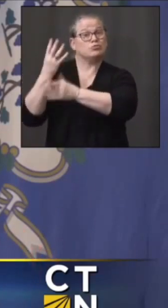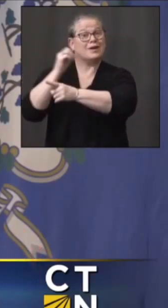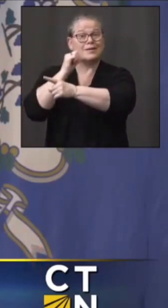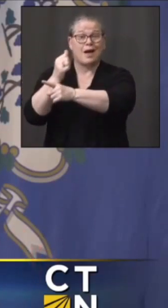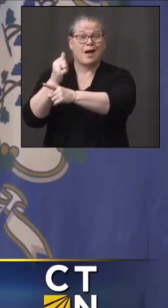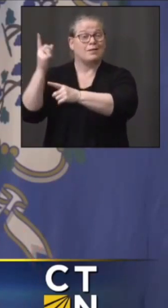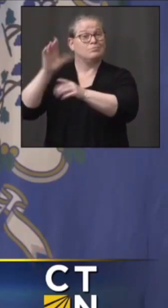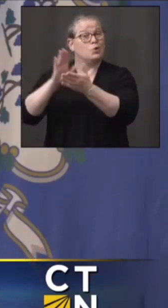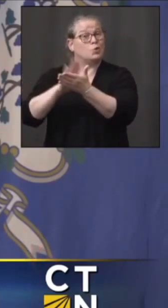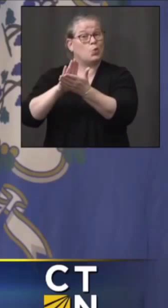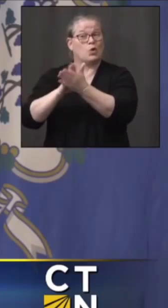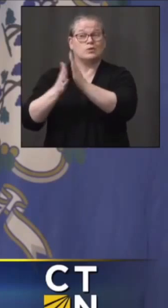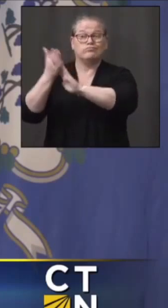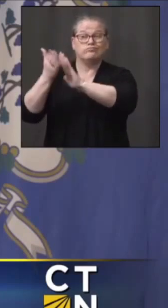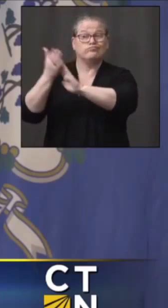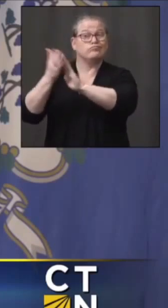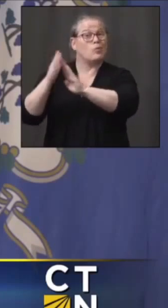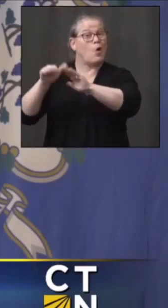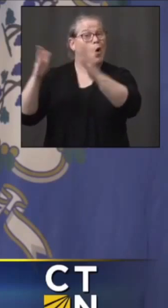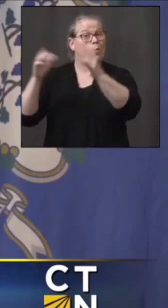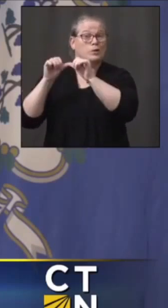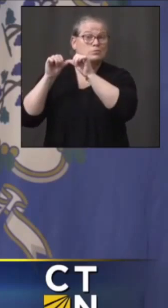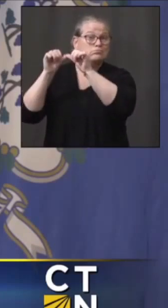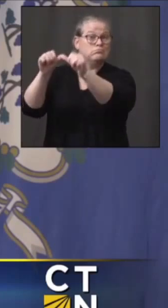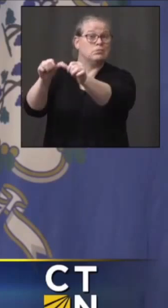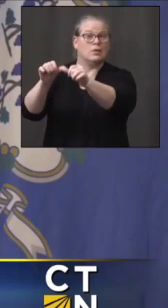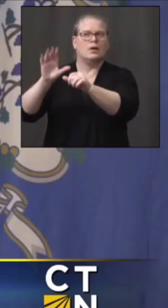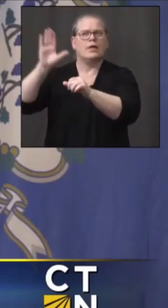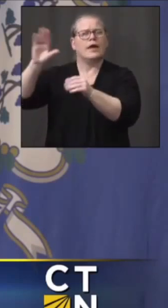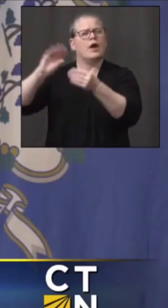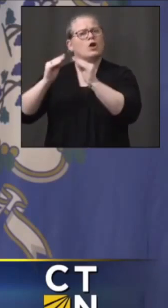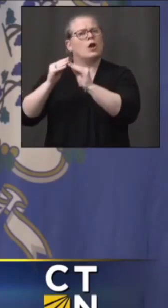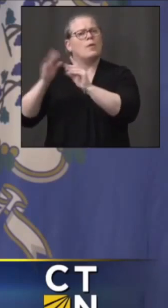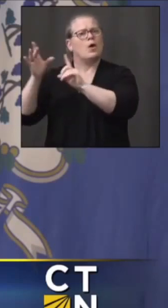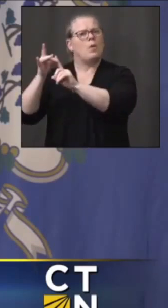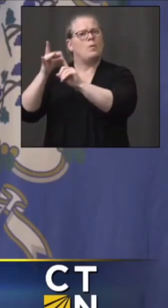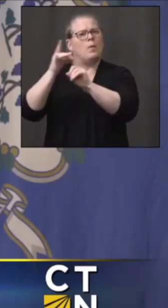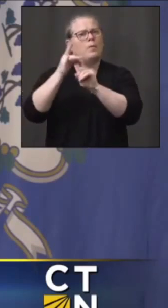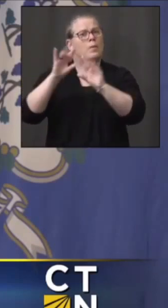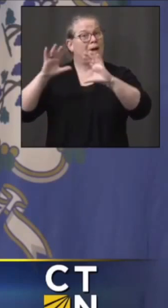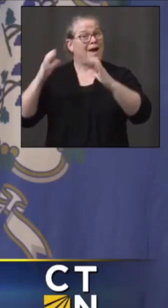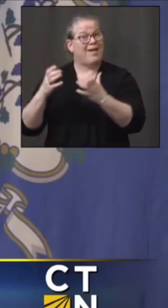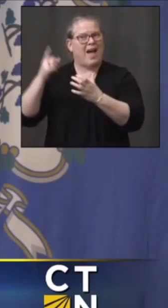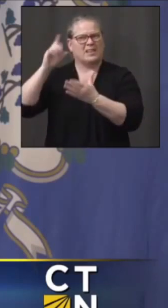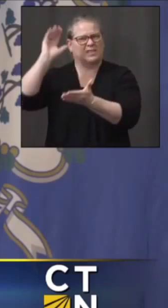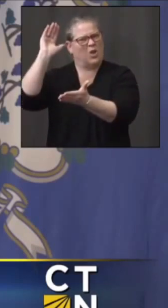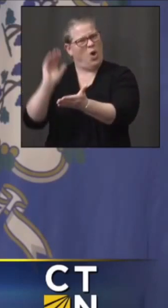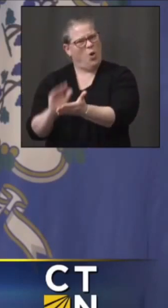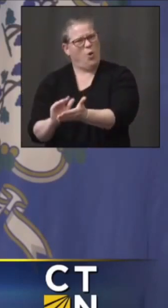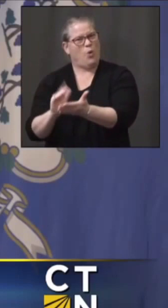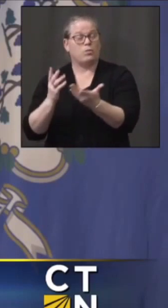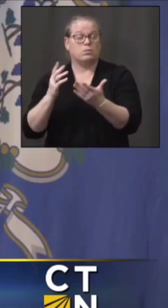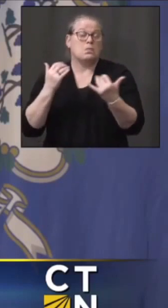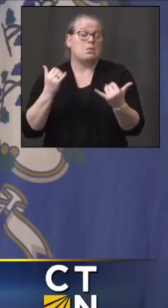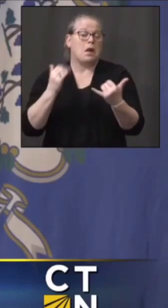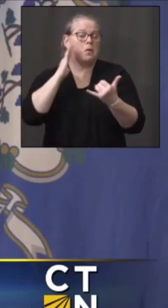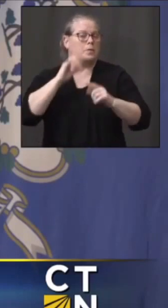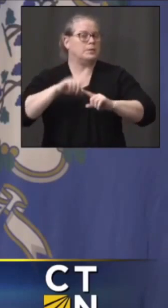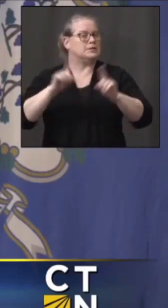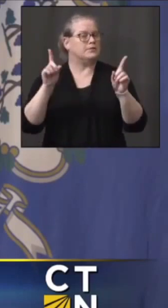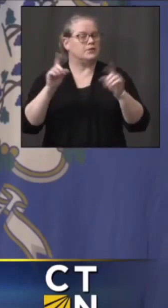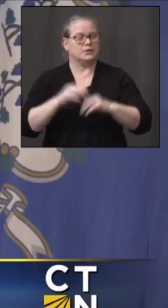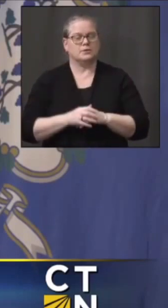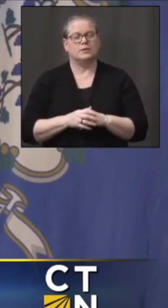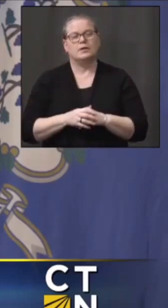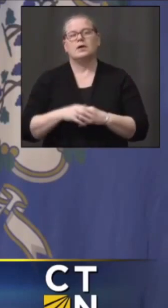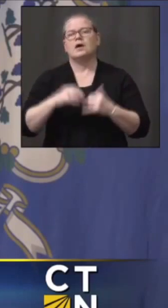their schools open with a very low infection rate within the classroom. So I think it'd be different this time. I think right now